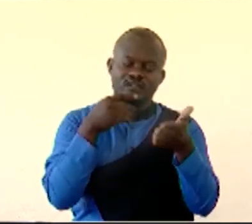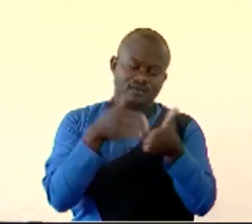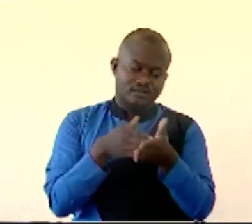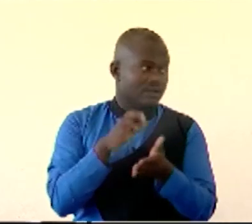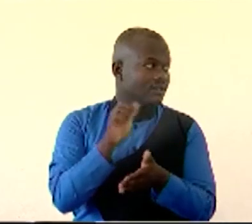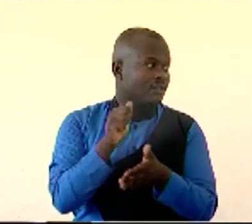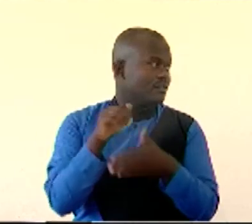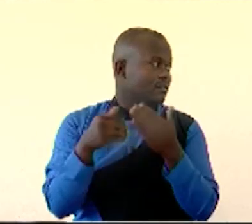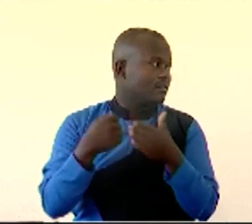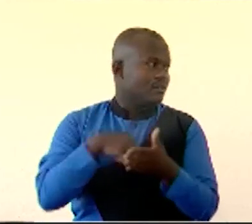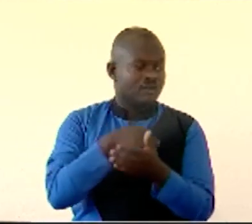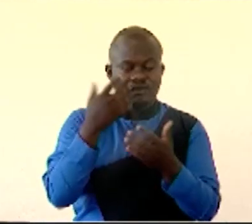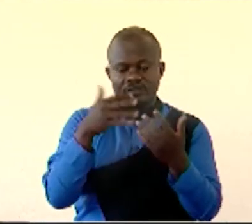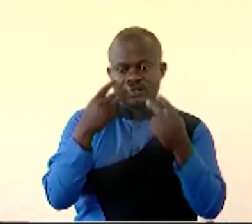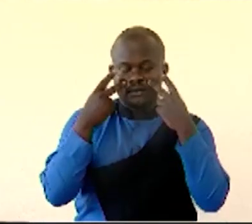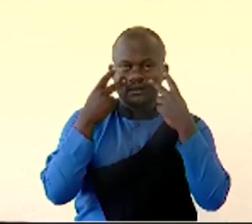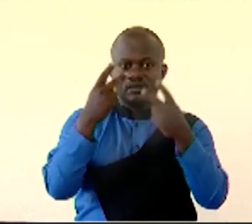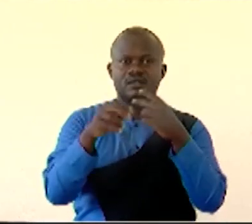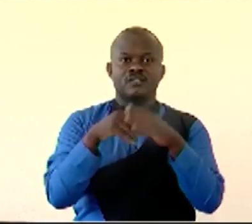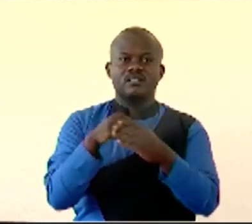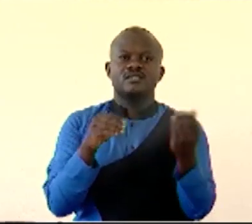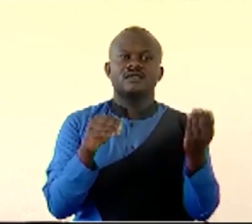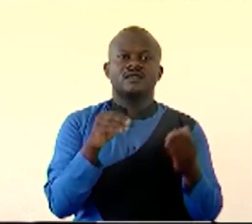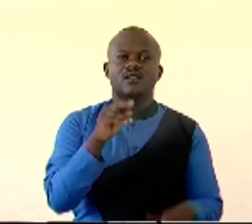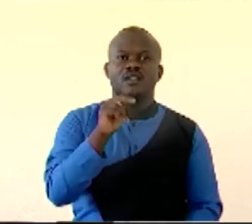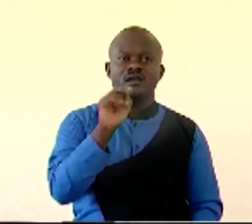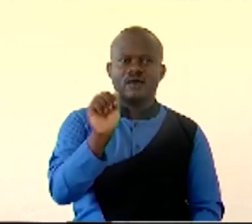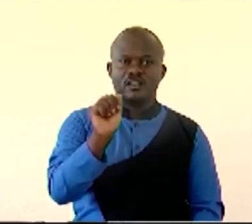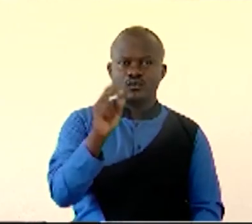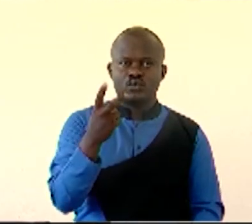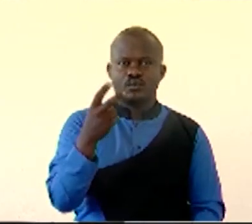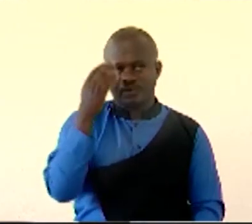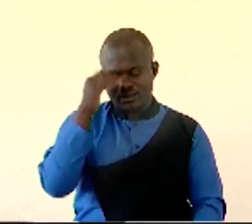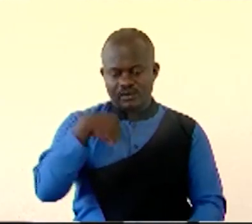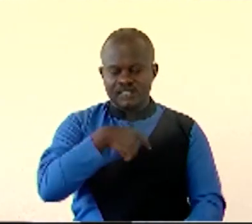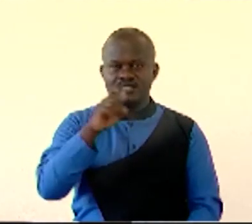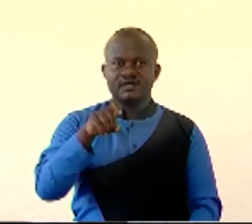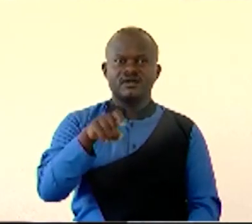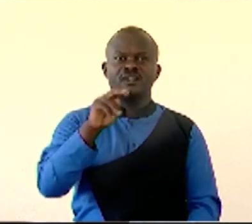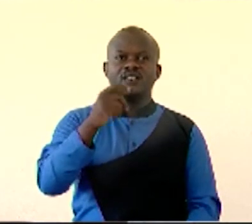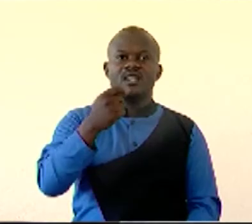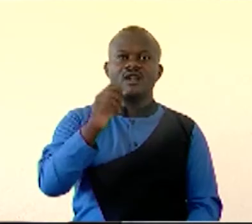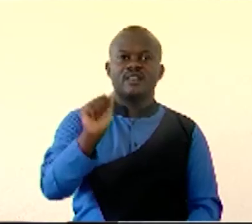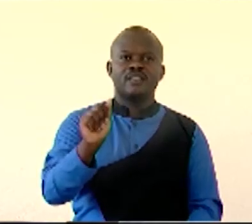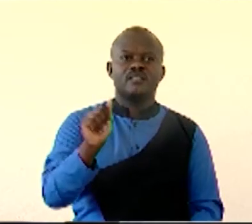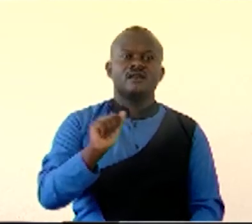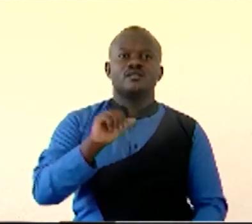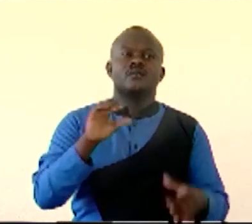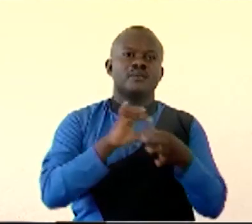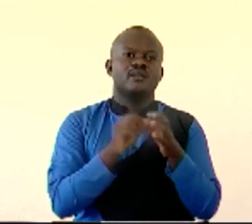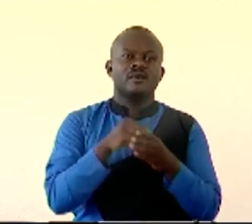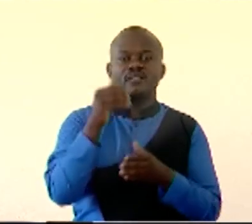reagent? We have seen that it is nitrogen, because we needed this amount of nitrogen to combine with